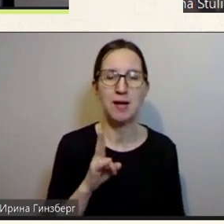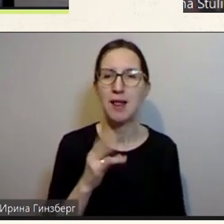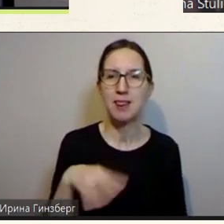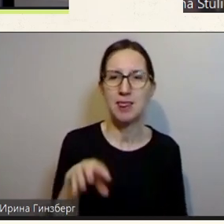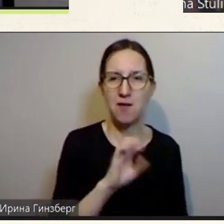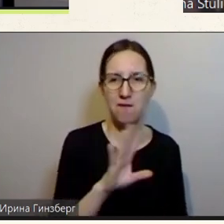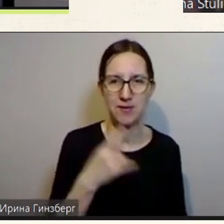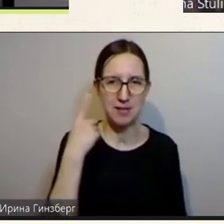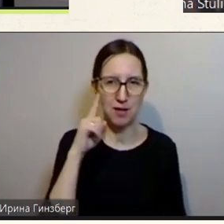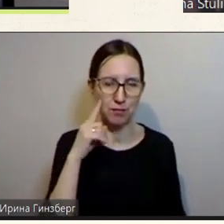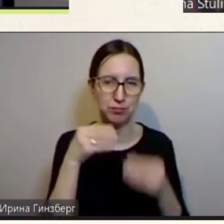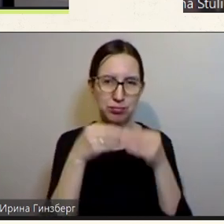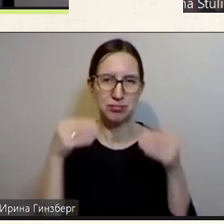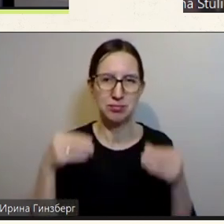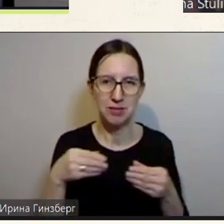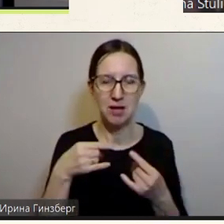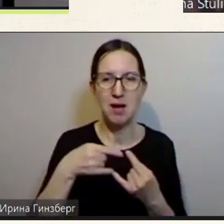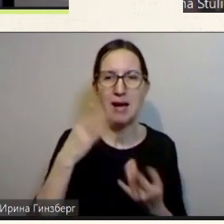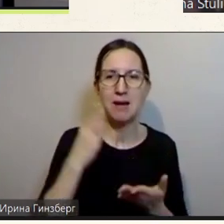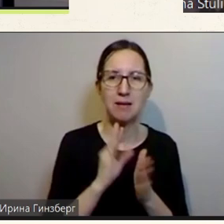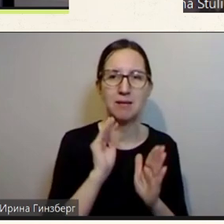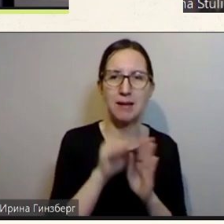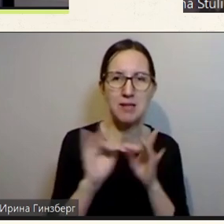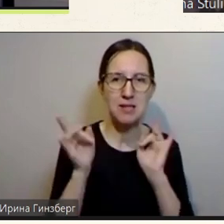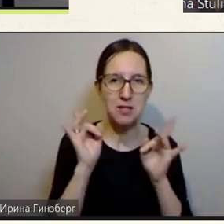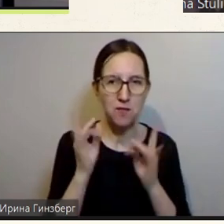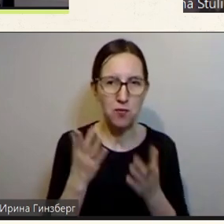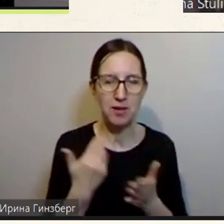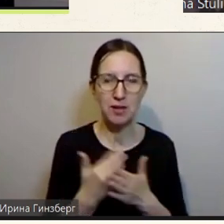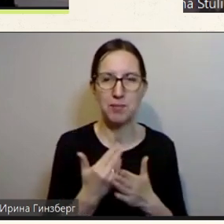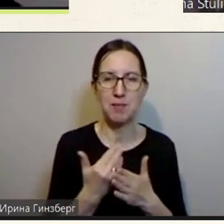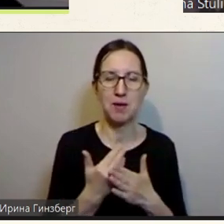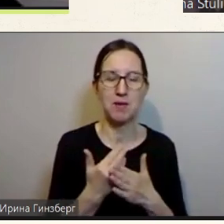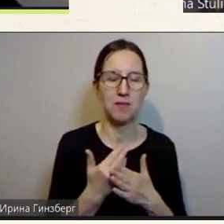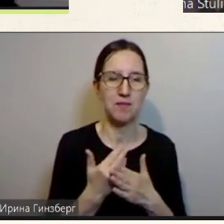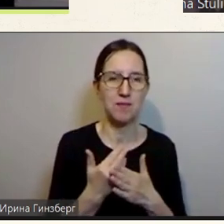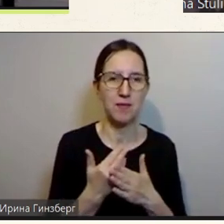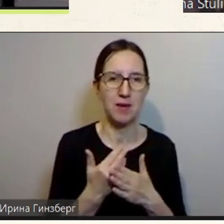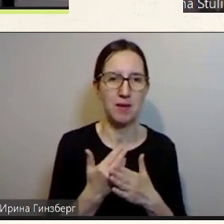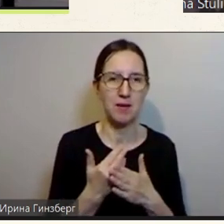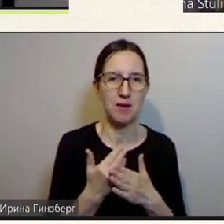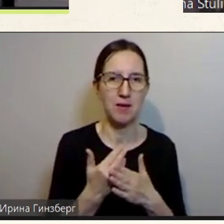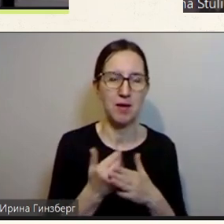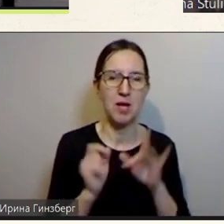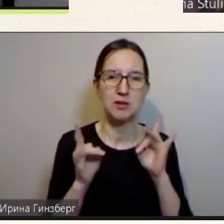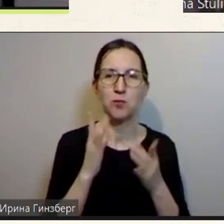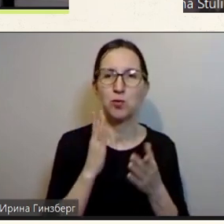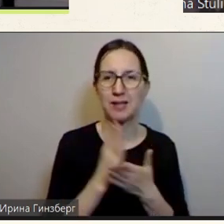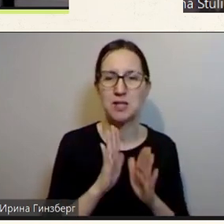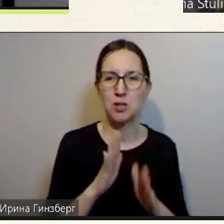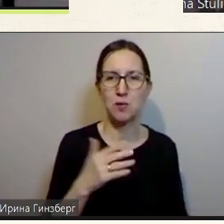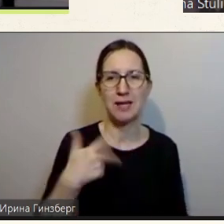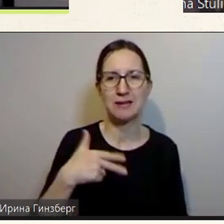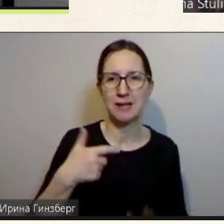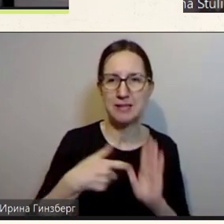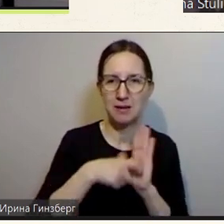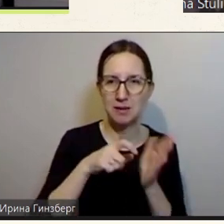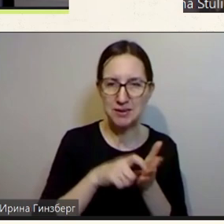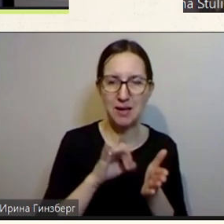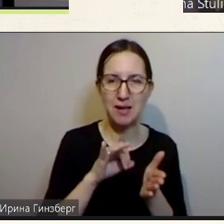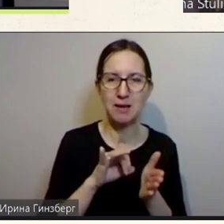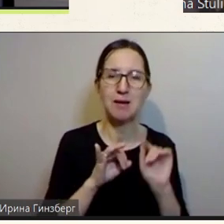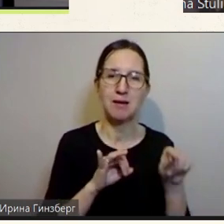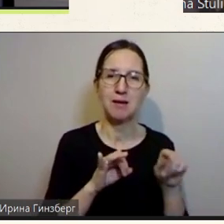We have a question here. Why don't you have sound in all works?